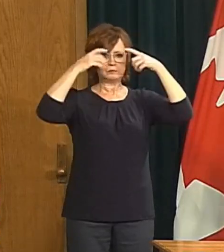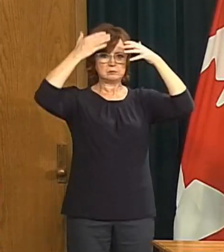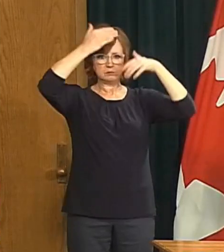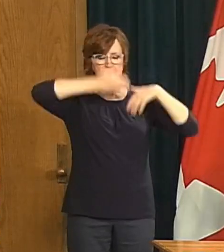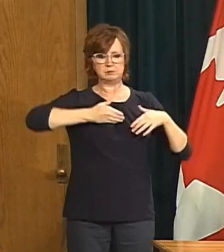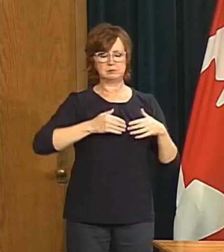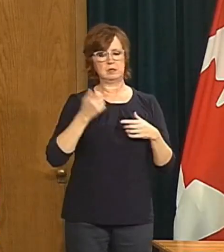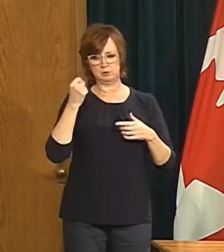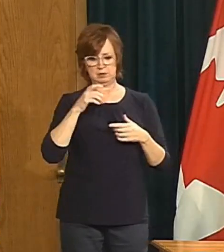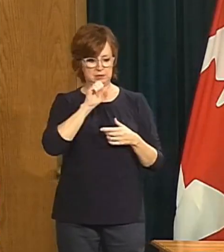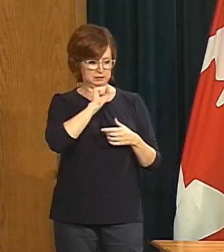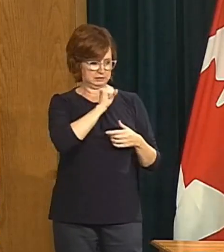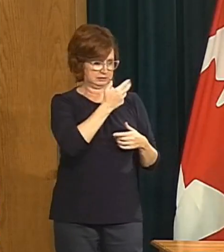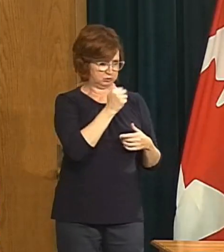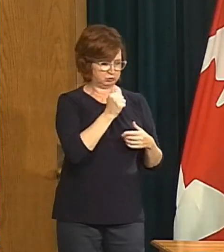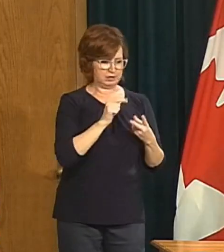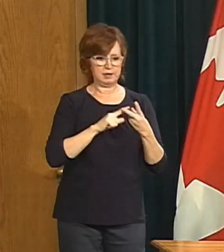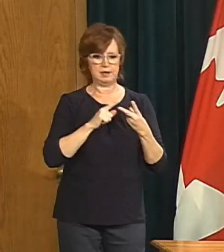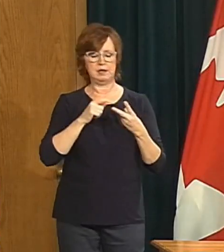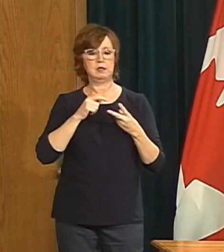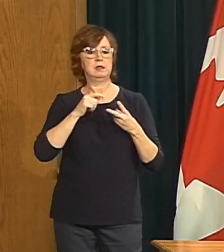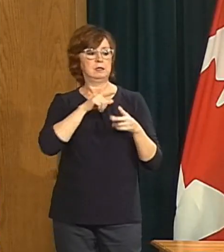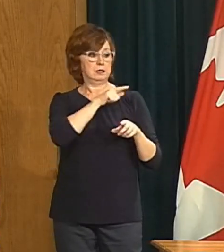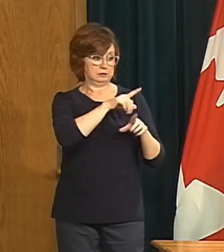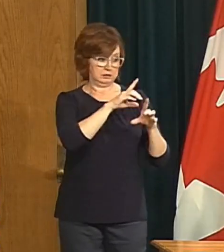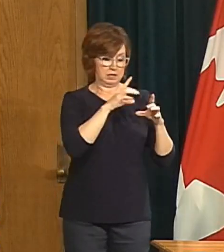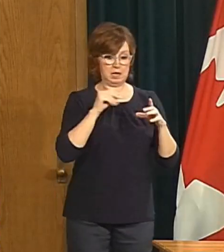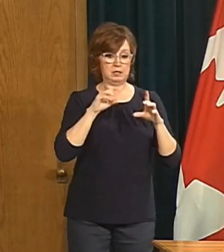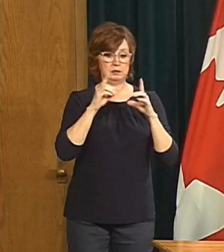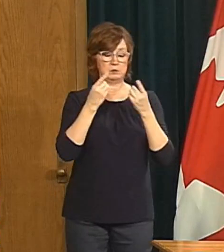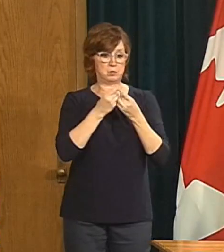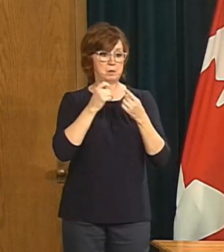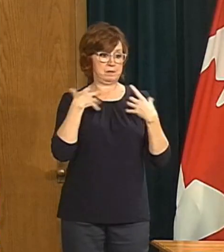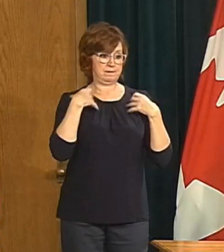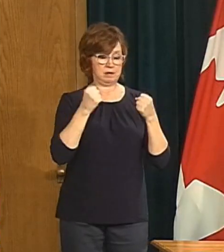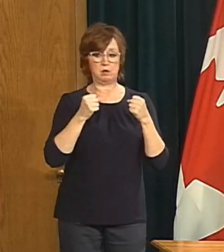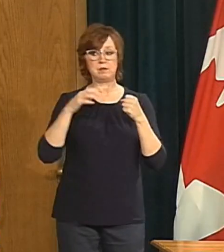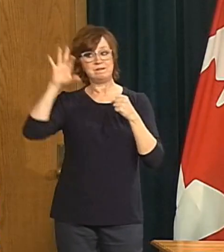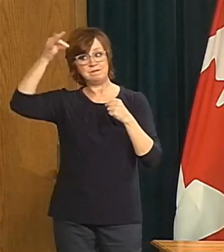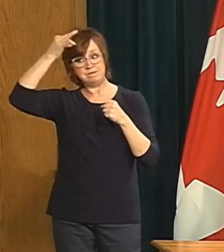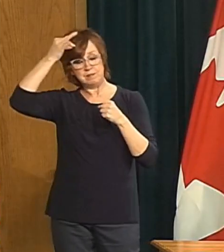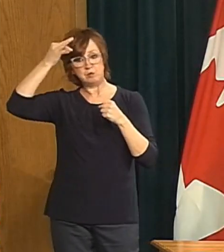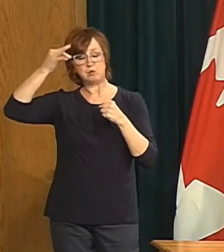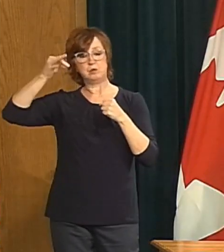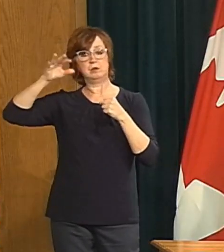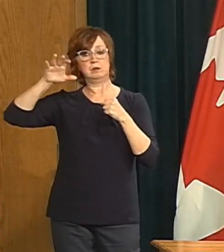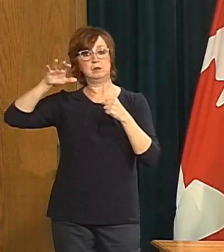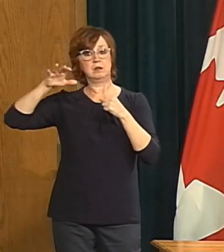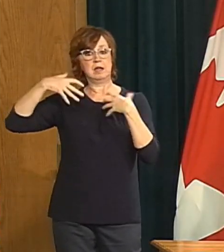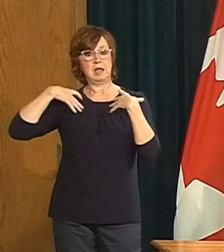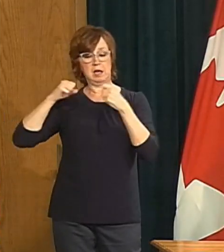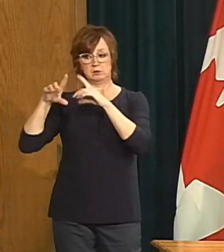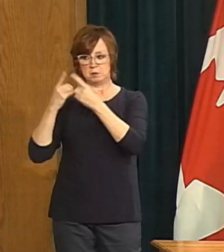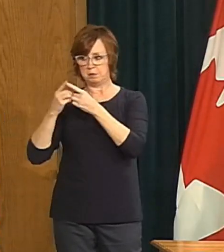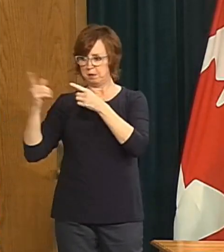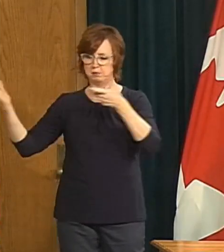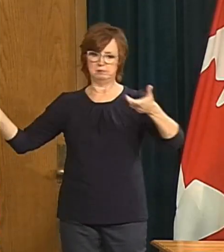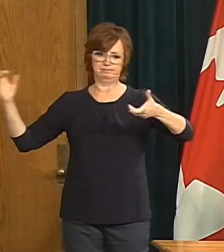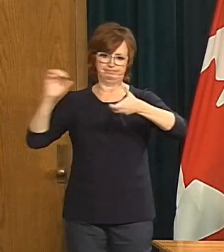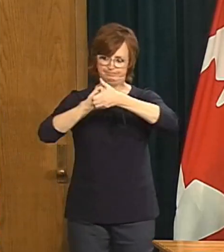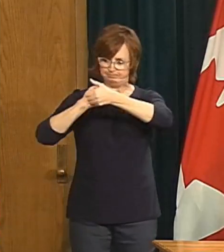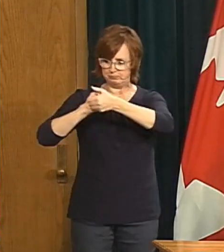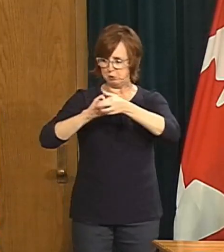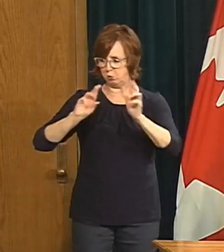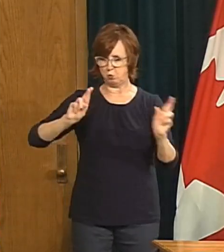very closely with our federal partners, as well as been quite well prepared with respect to personal